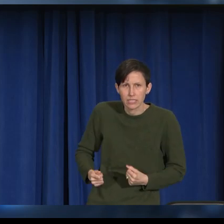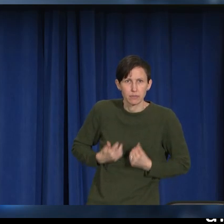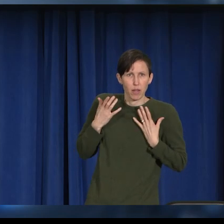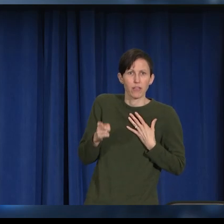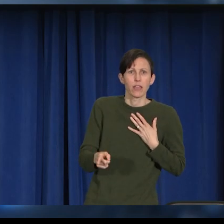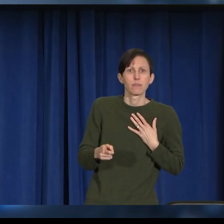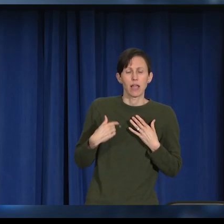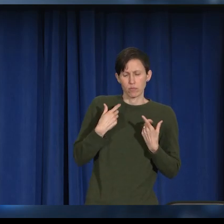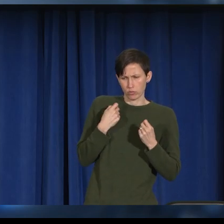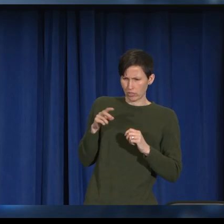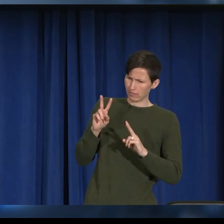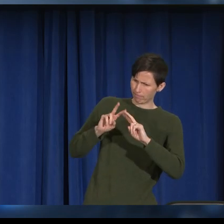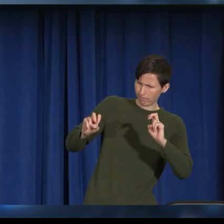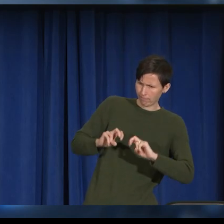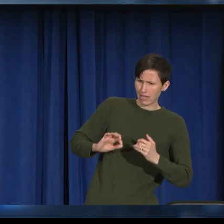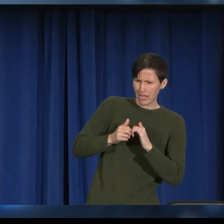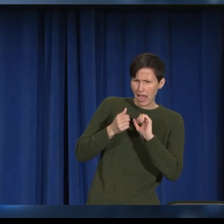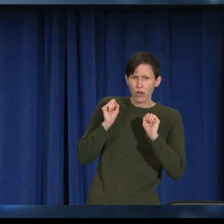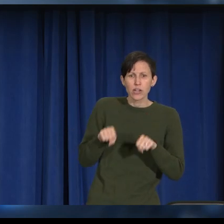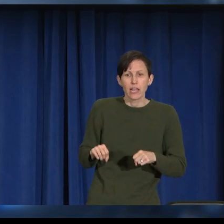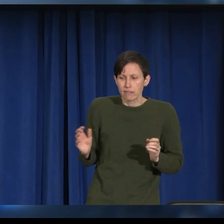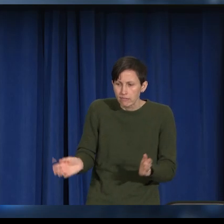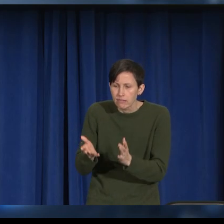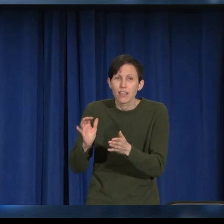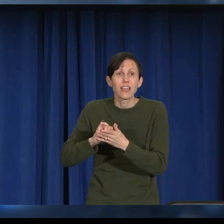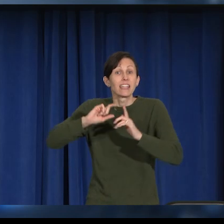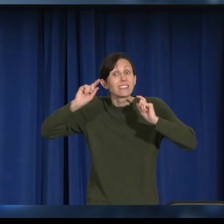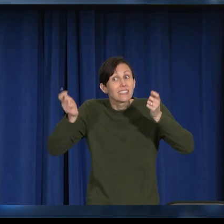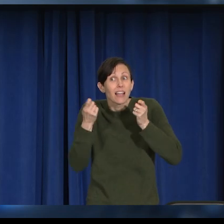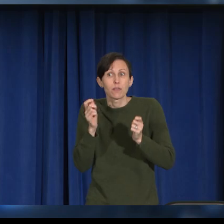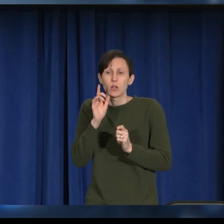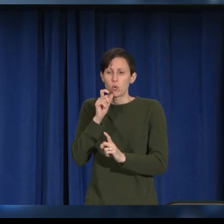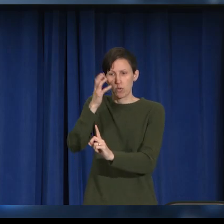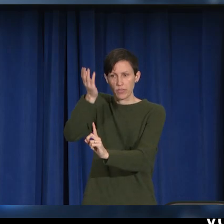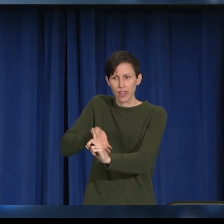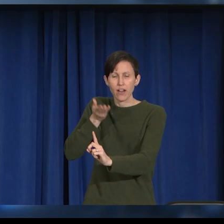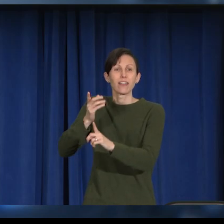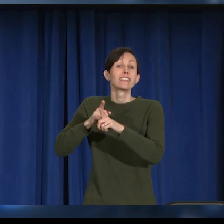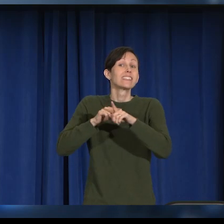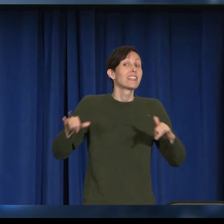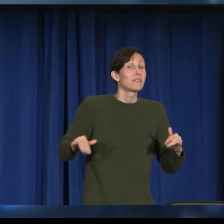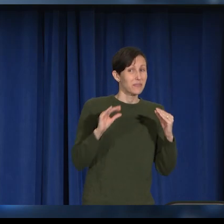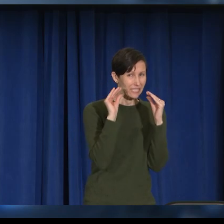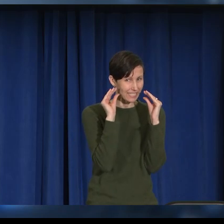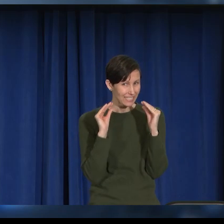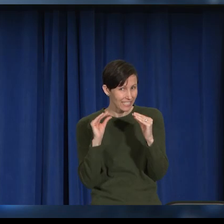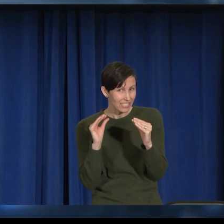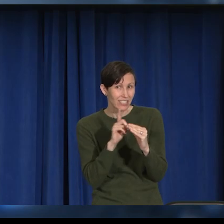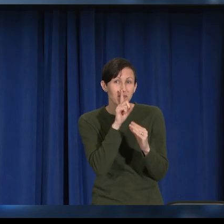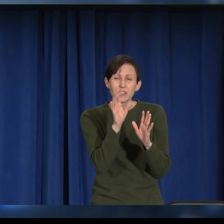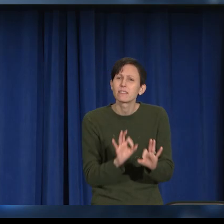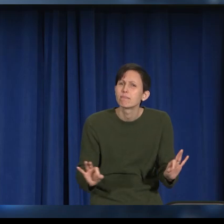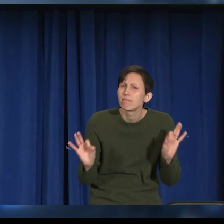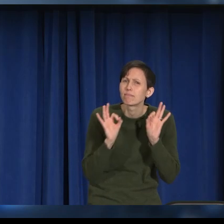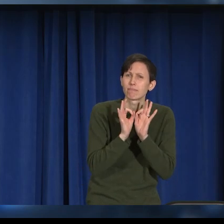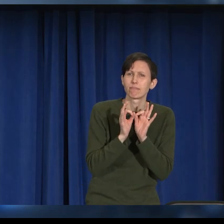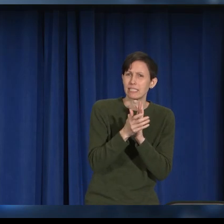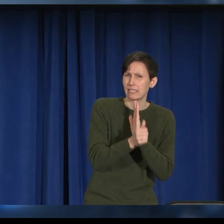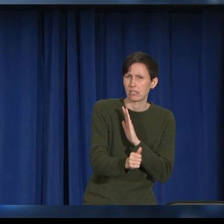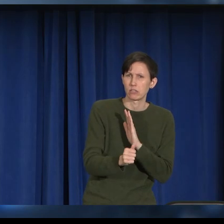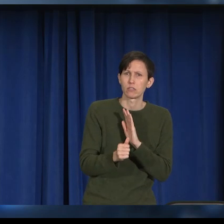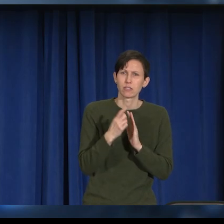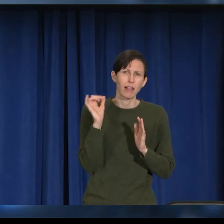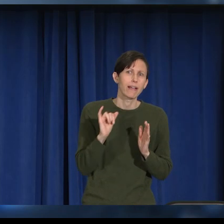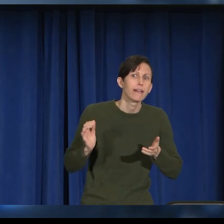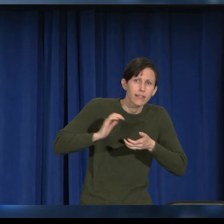really thinking about how we could do it in a way that celebrated who they were while teaching essential collaboration skills that everyone